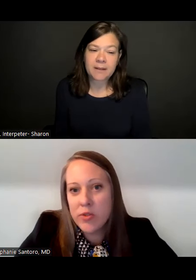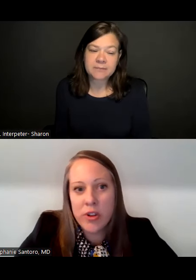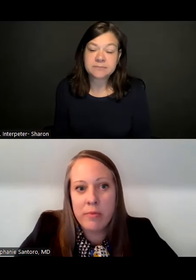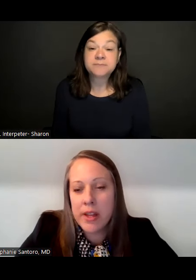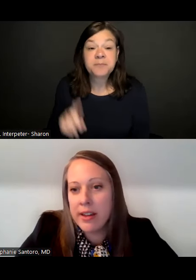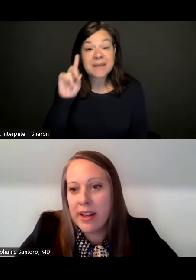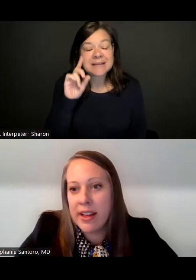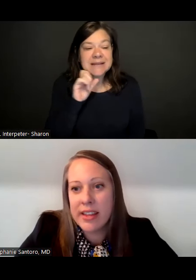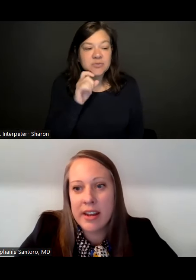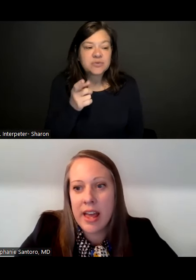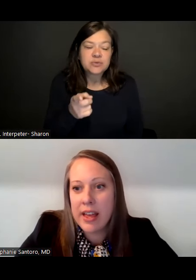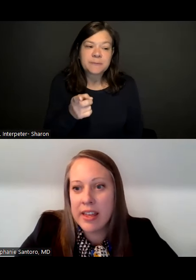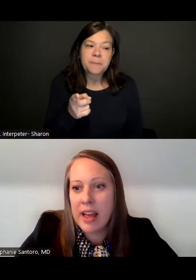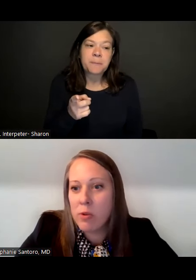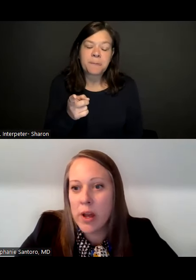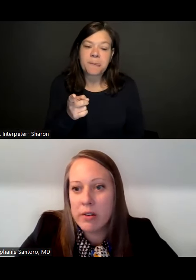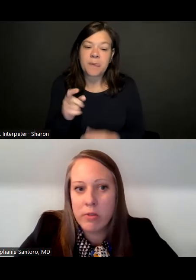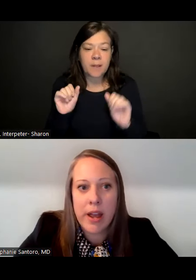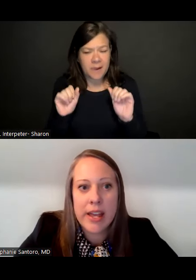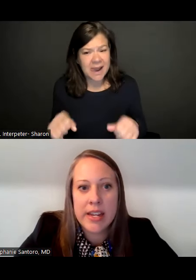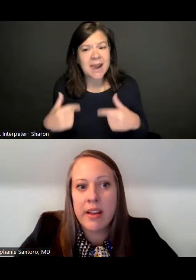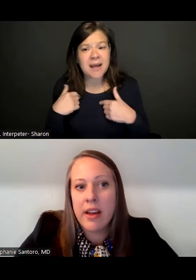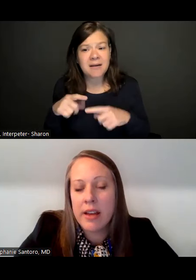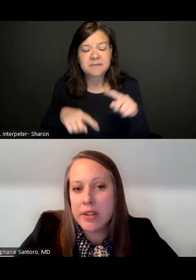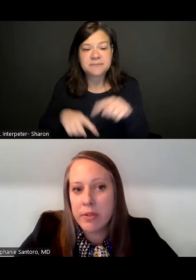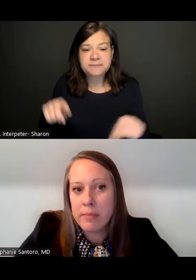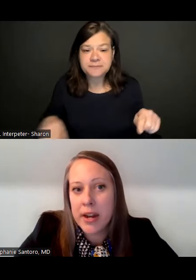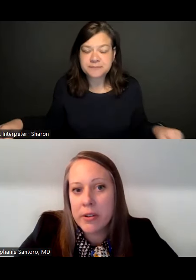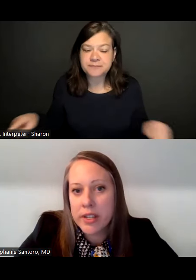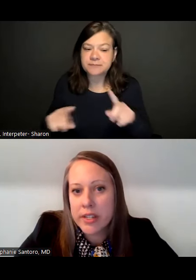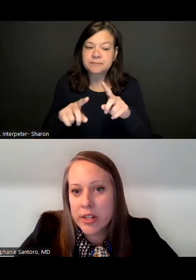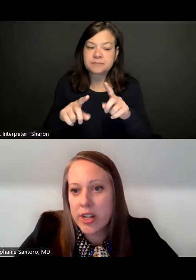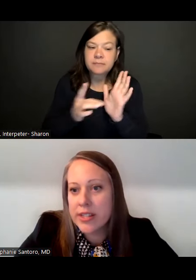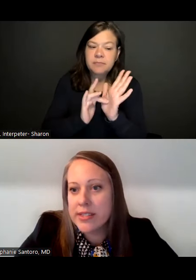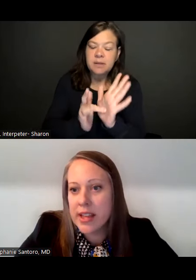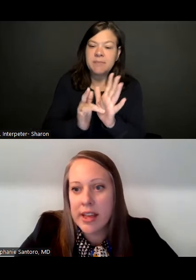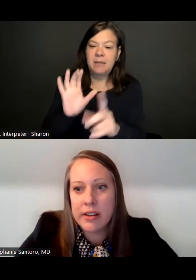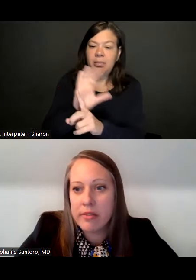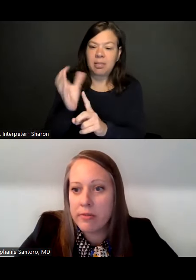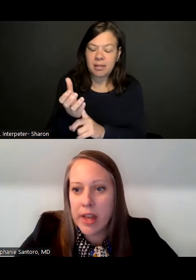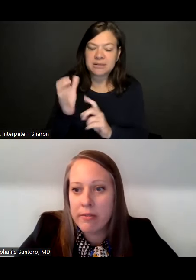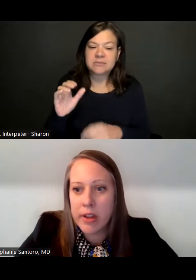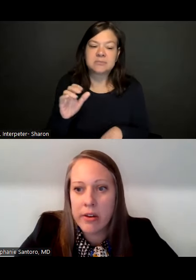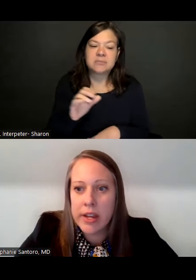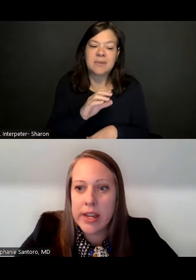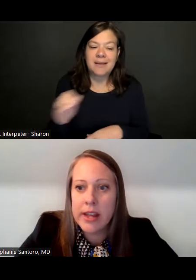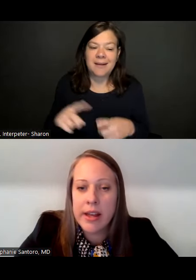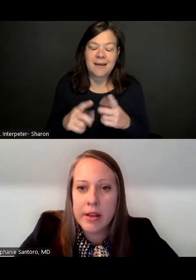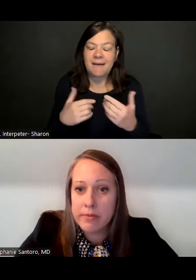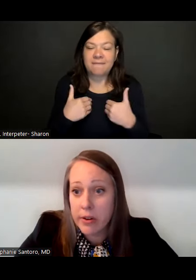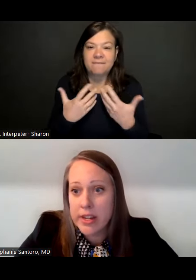Down syndrome can have quite a variety of different medical conditions and can have